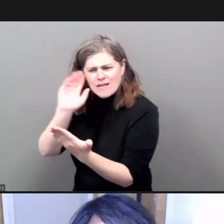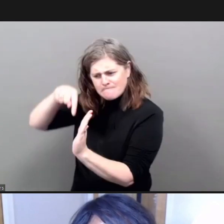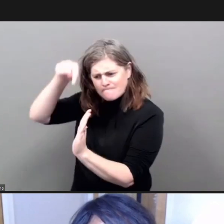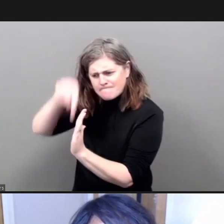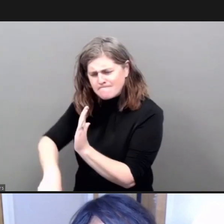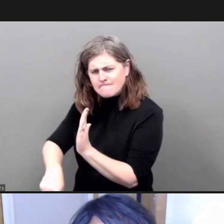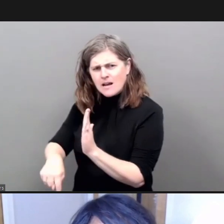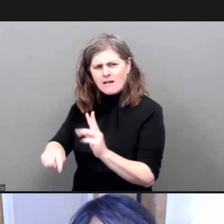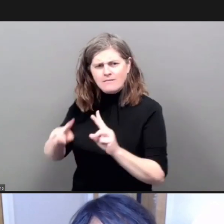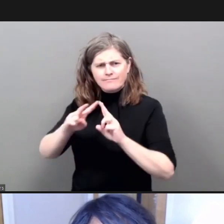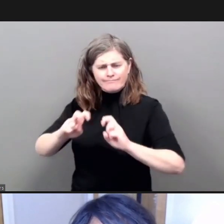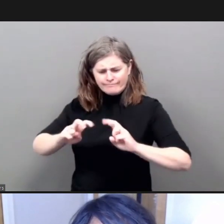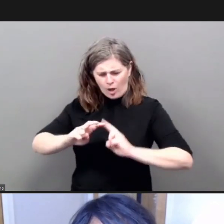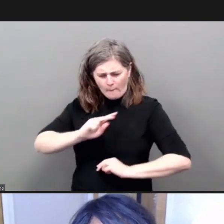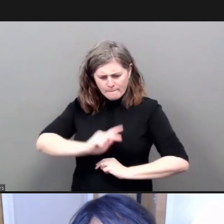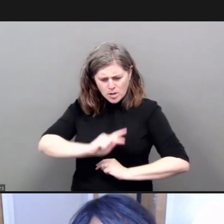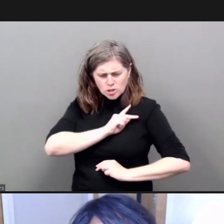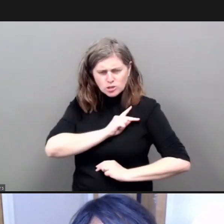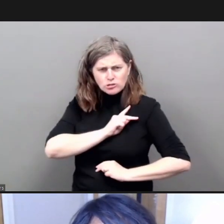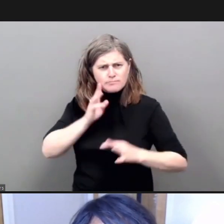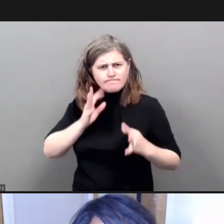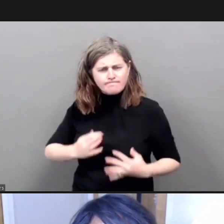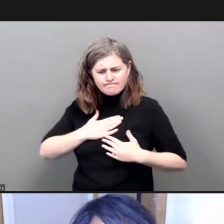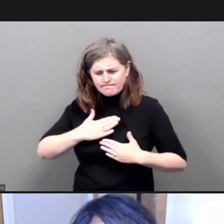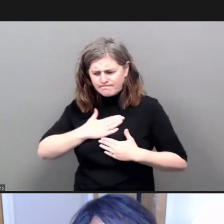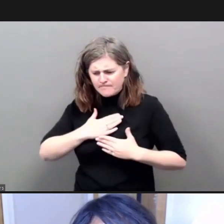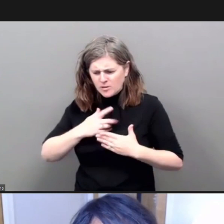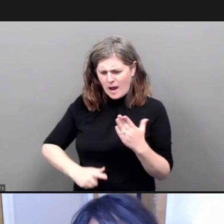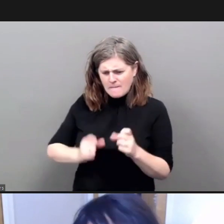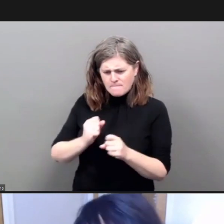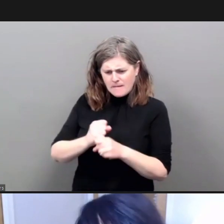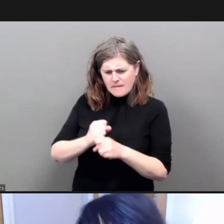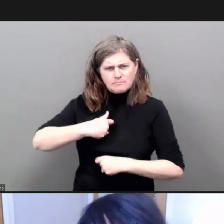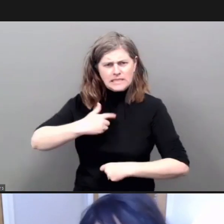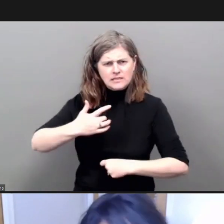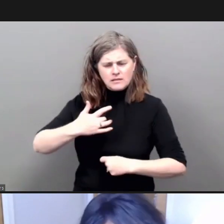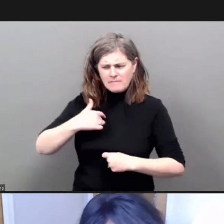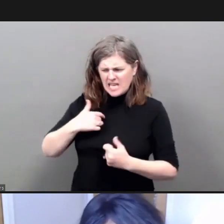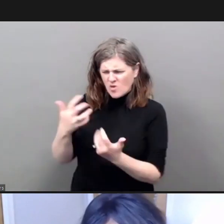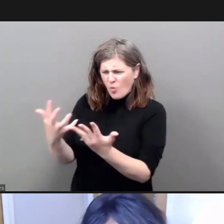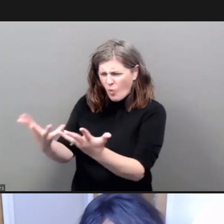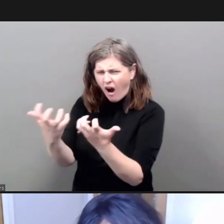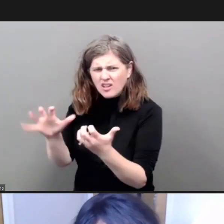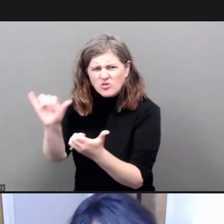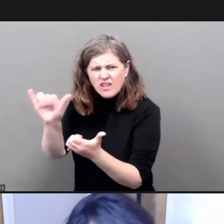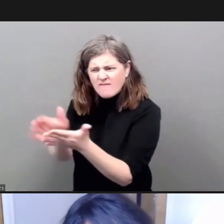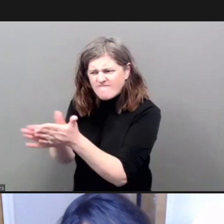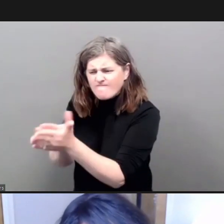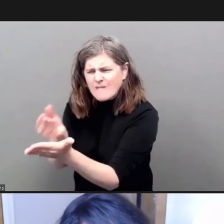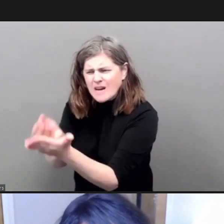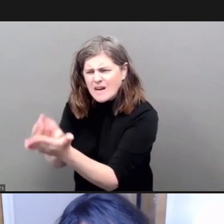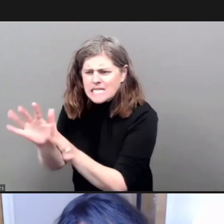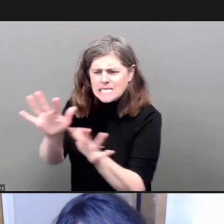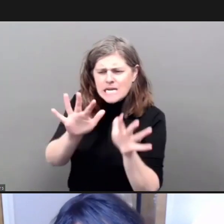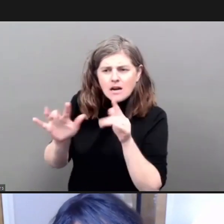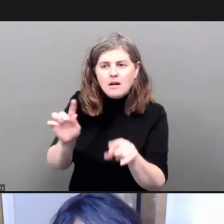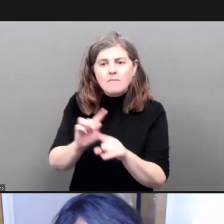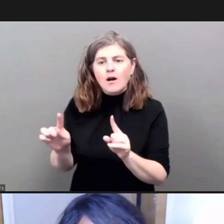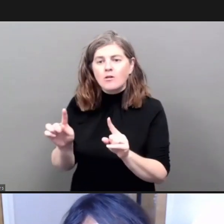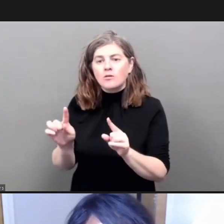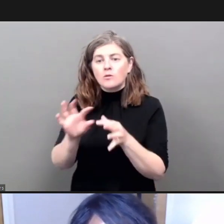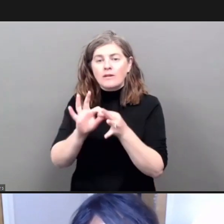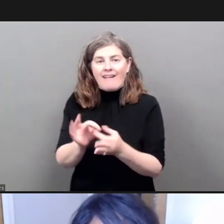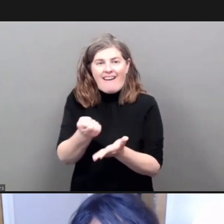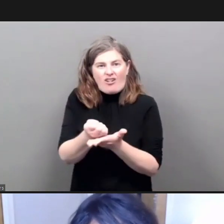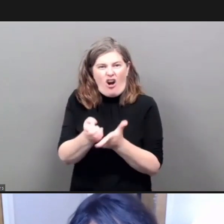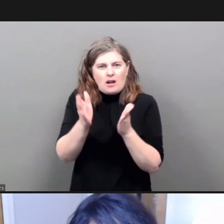of personal utility and what it is that makes us want to do things. But in the end, at least economists, who